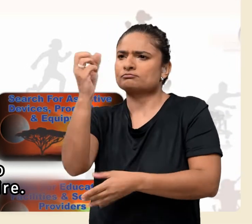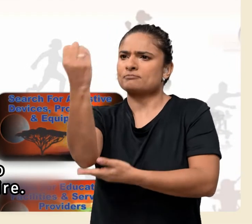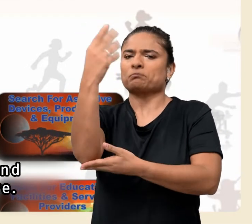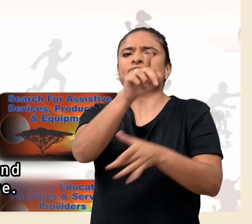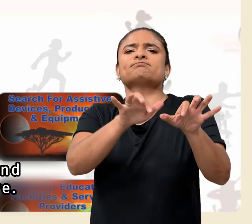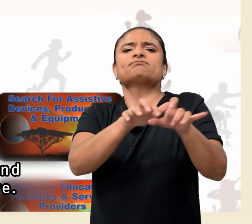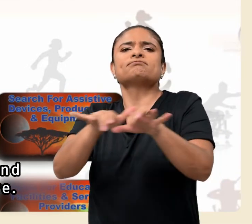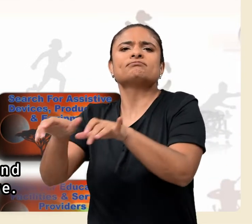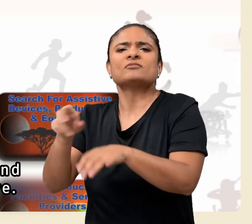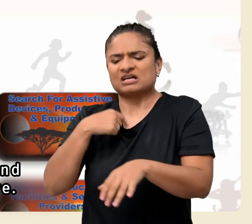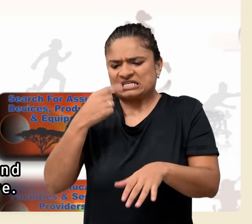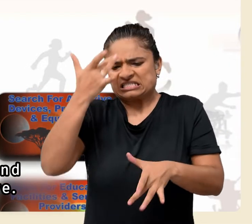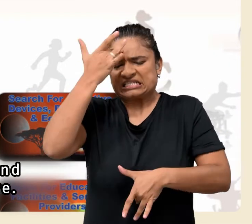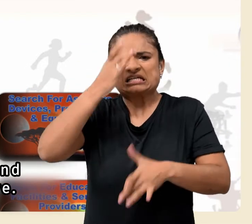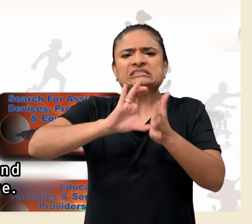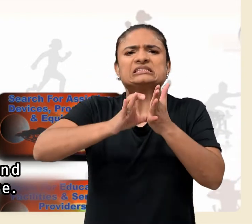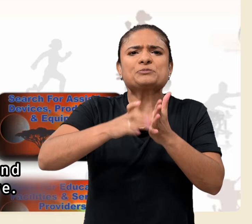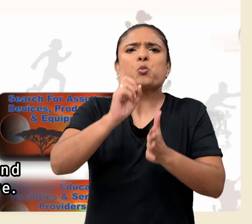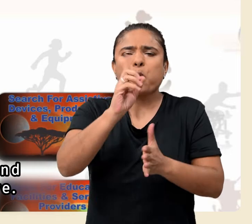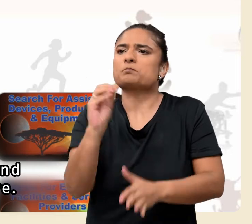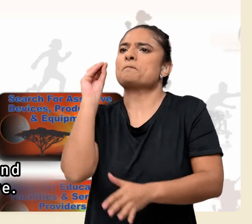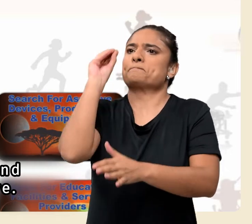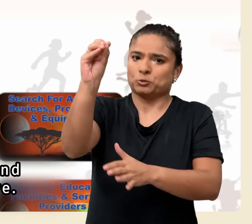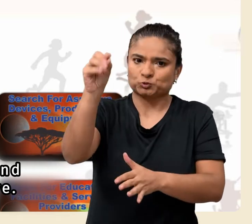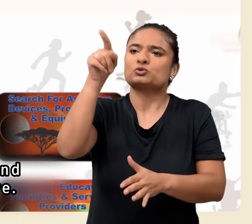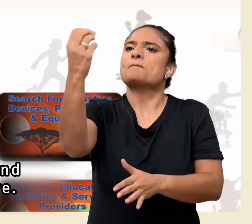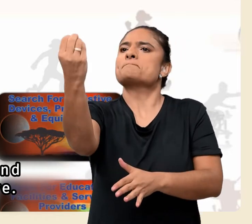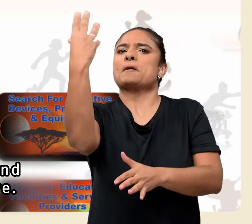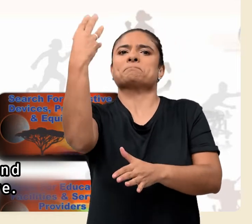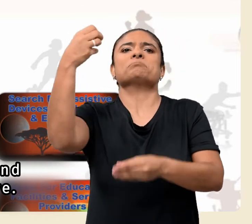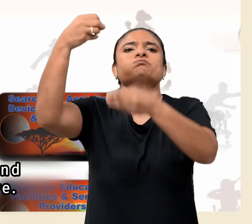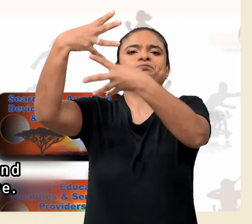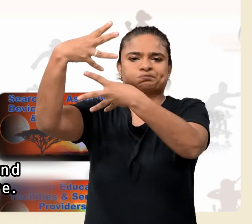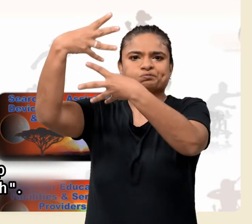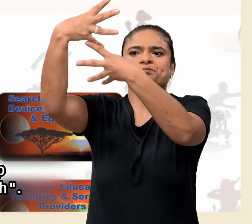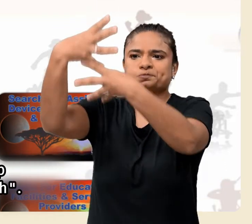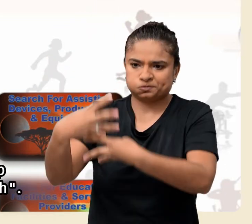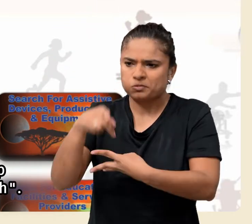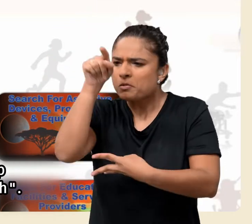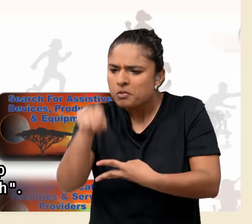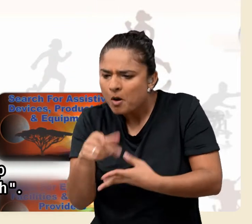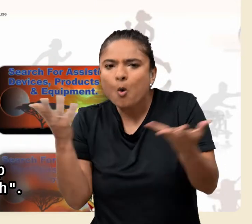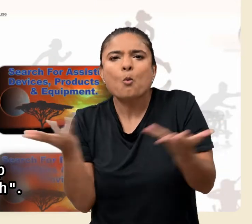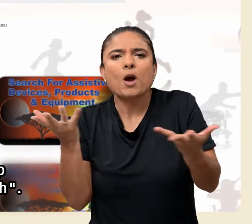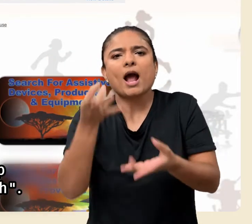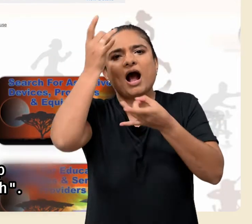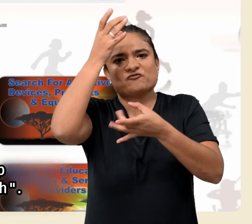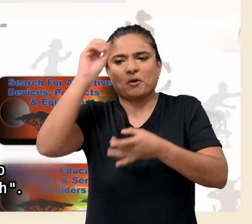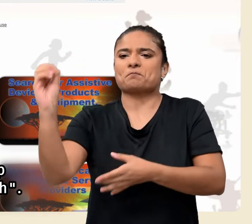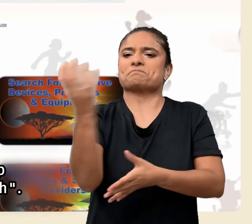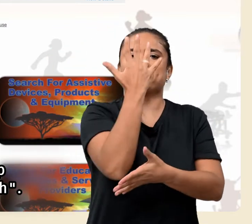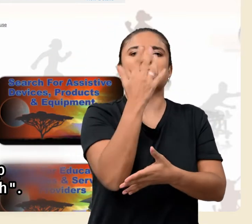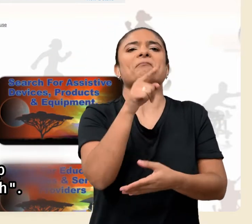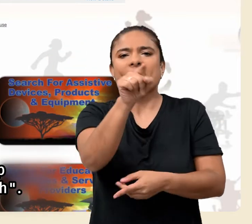require. Click on your type of impairment and the area or province where you live, then click on the disability group you are